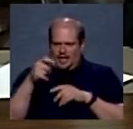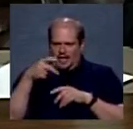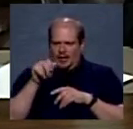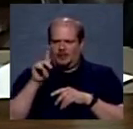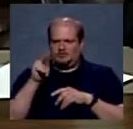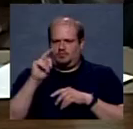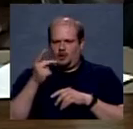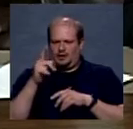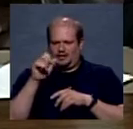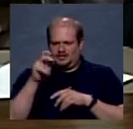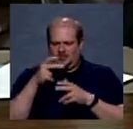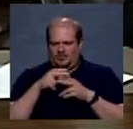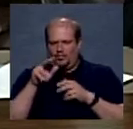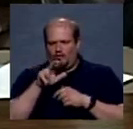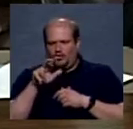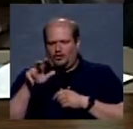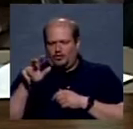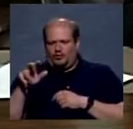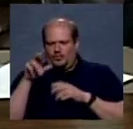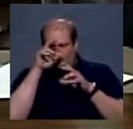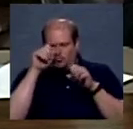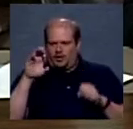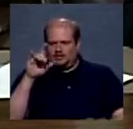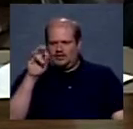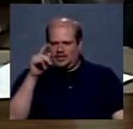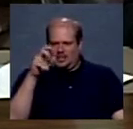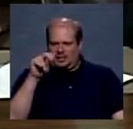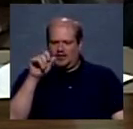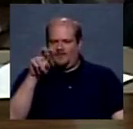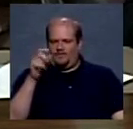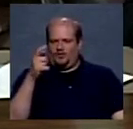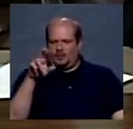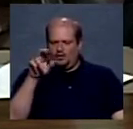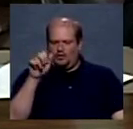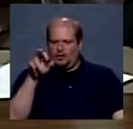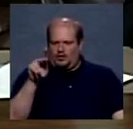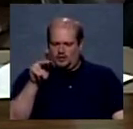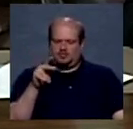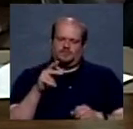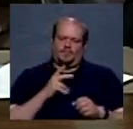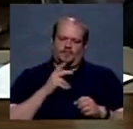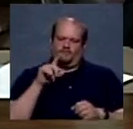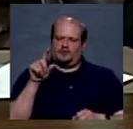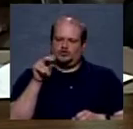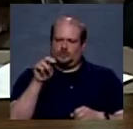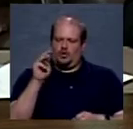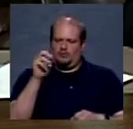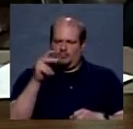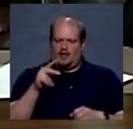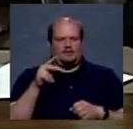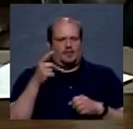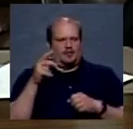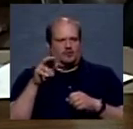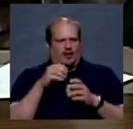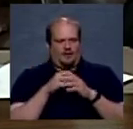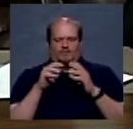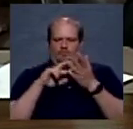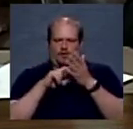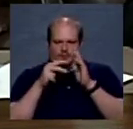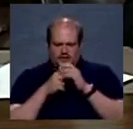PCD, located at 333 President Clinton Avenue, Little Rock, Arkansas, amending the official zoning map of the city of Little Rock, Arkansas, and for